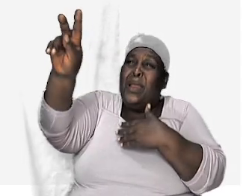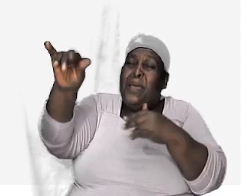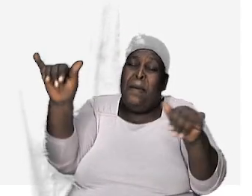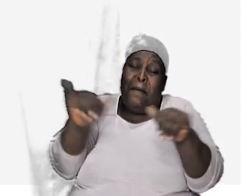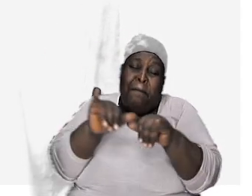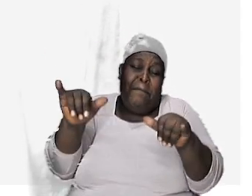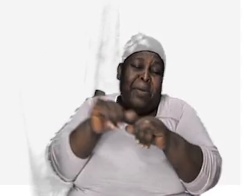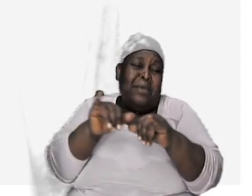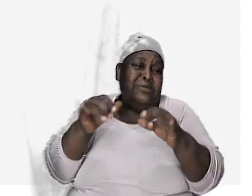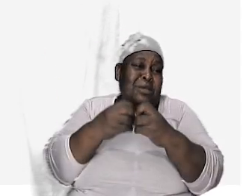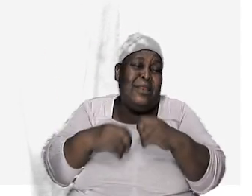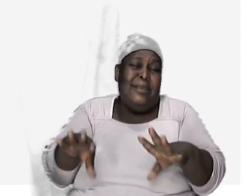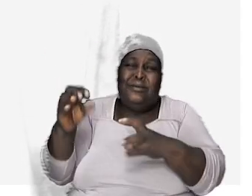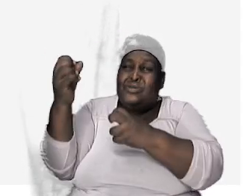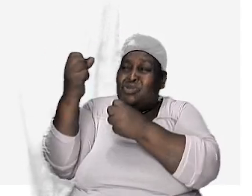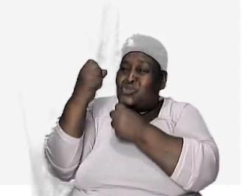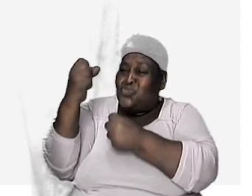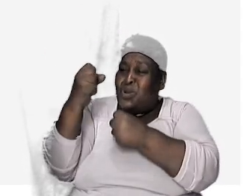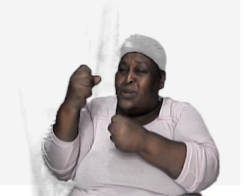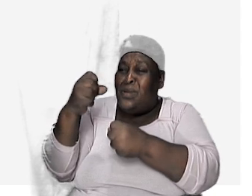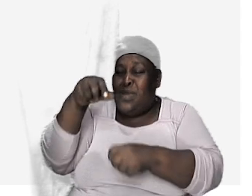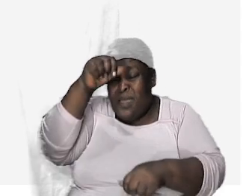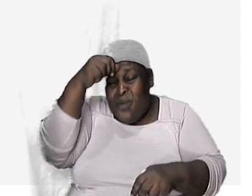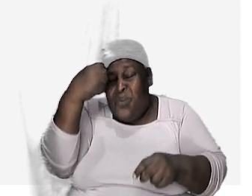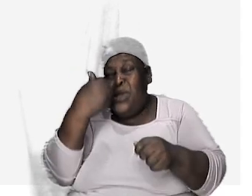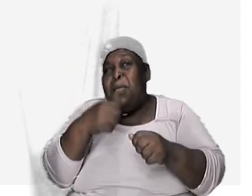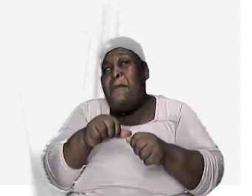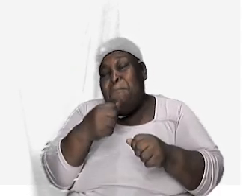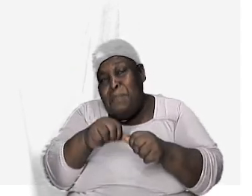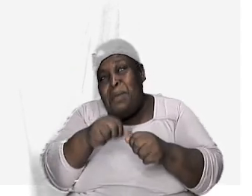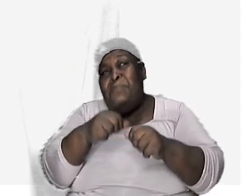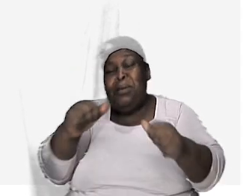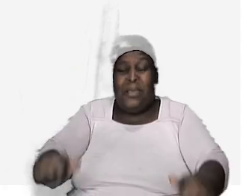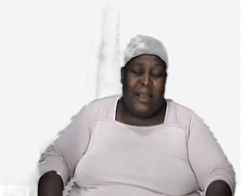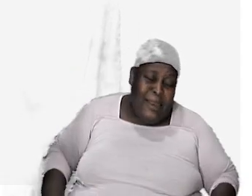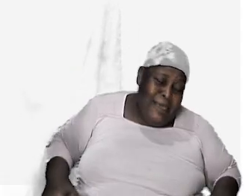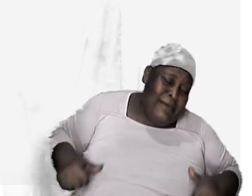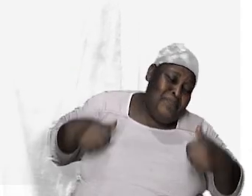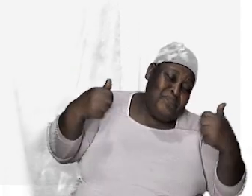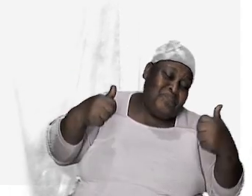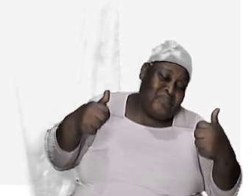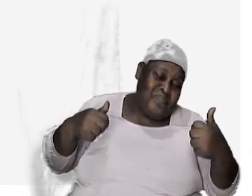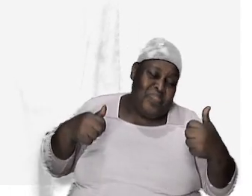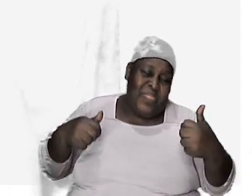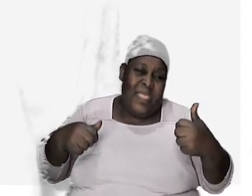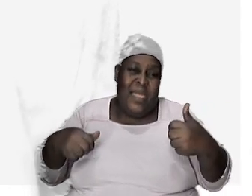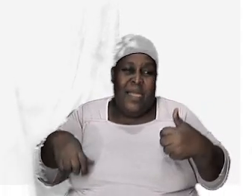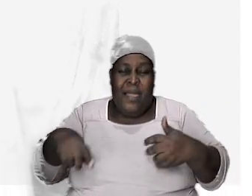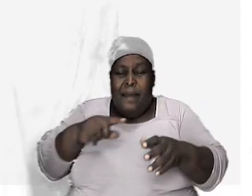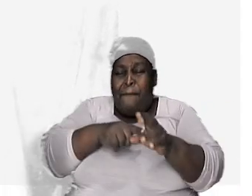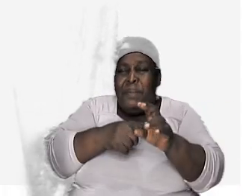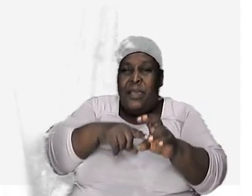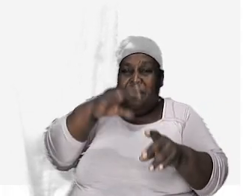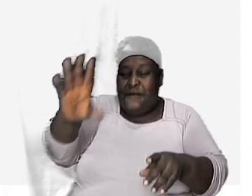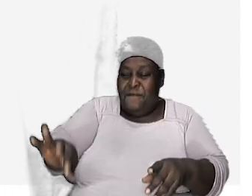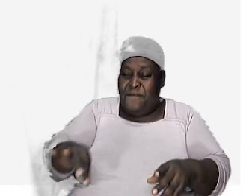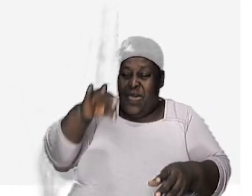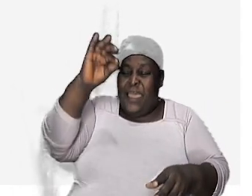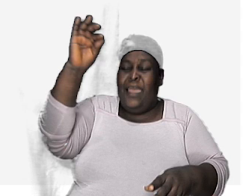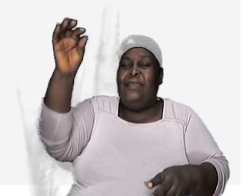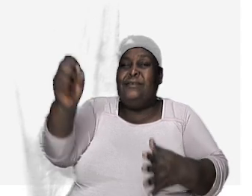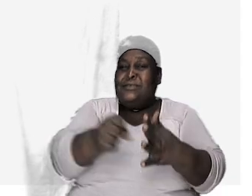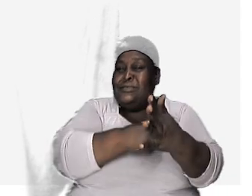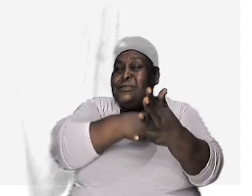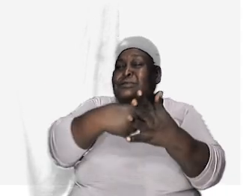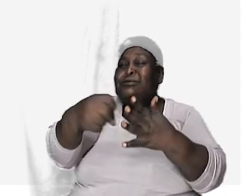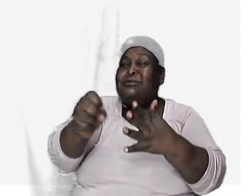realize that your life was not supposed to be anywhere, but you begin to find a song out of the blues and just